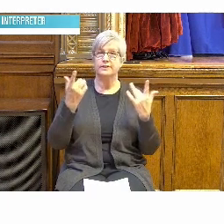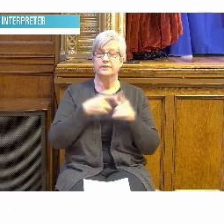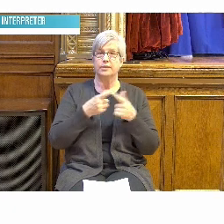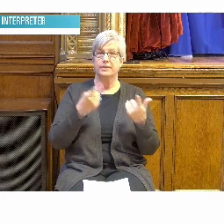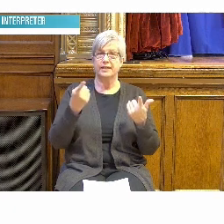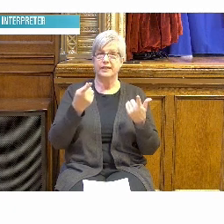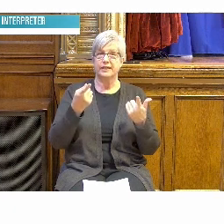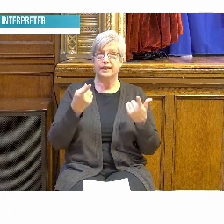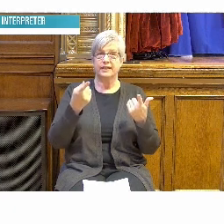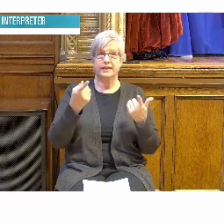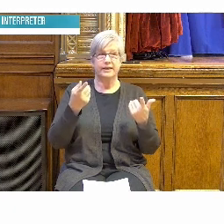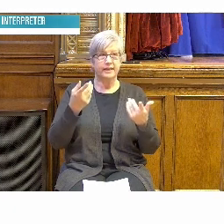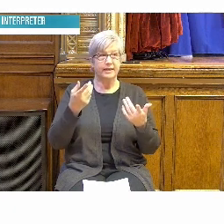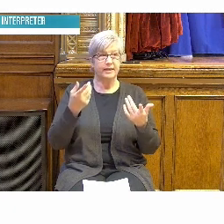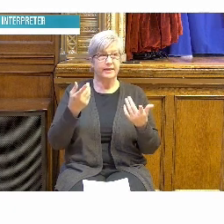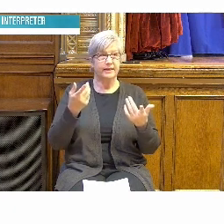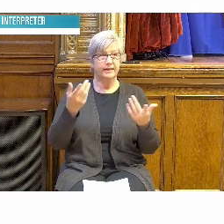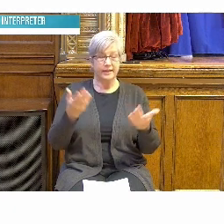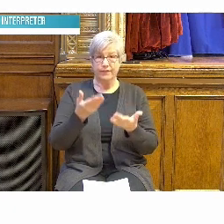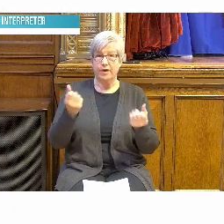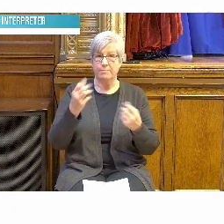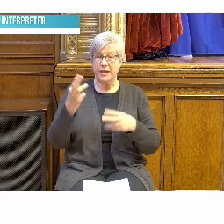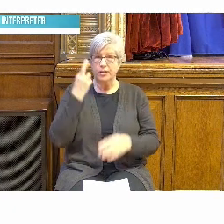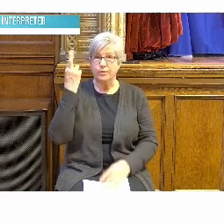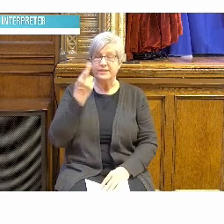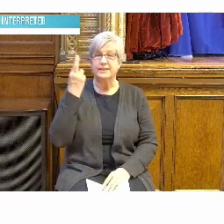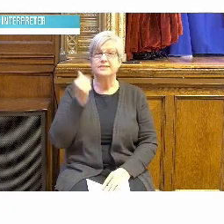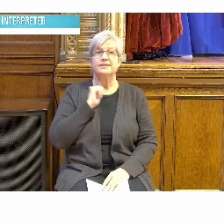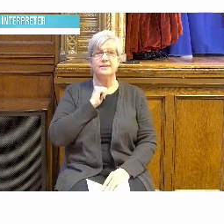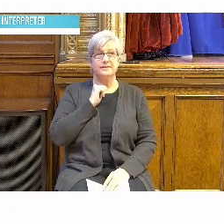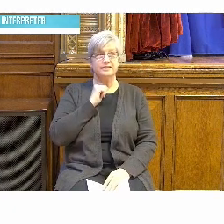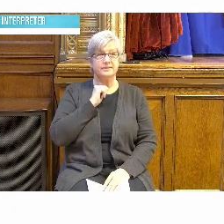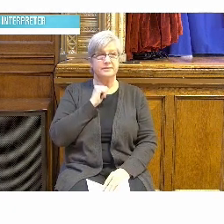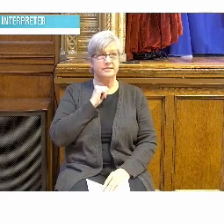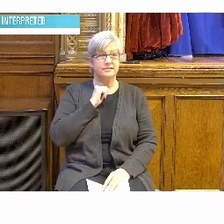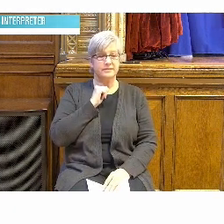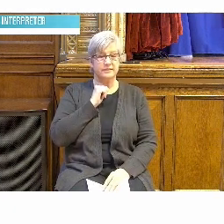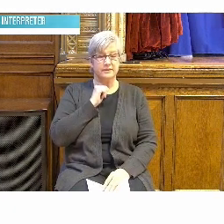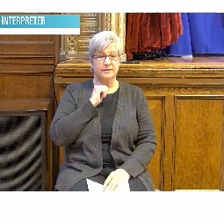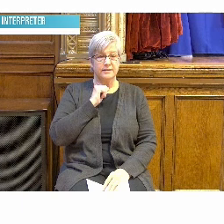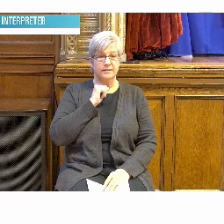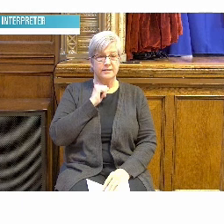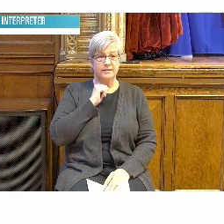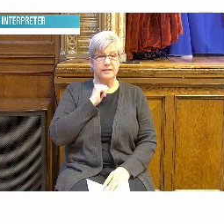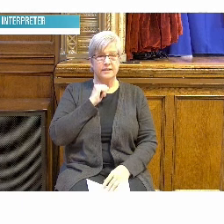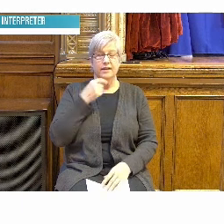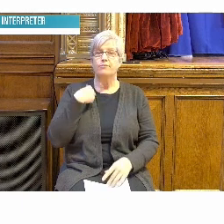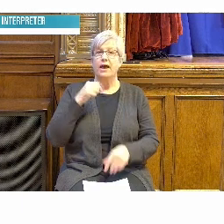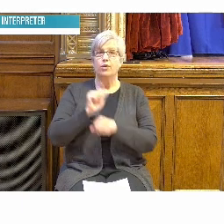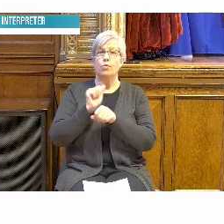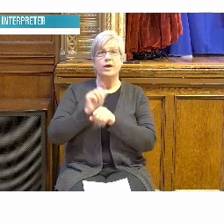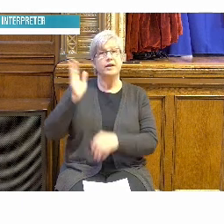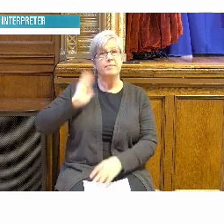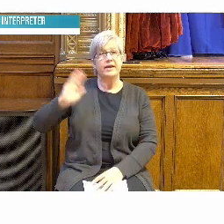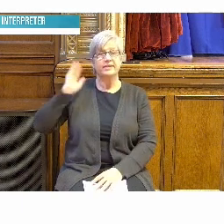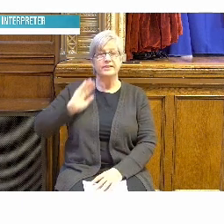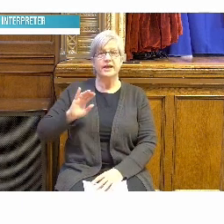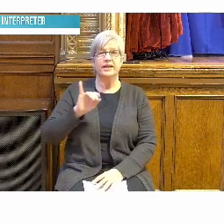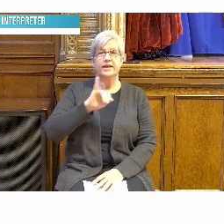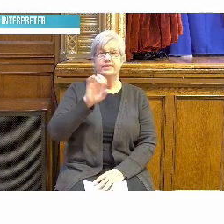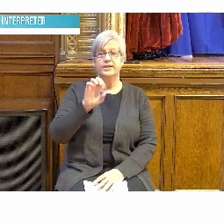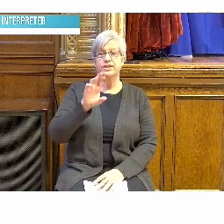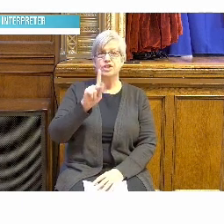New York for many, many reasons, not the least of which is in my work back in the day of the Jackson